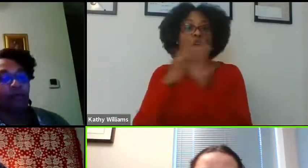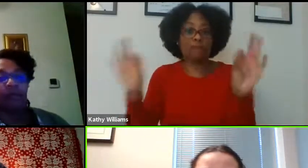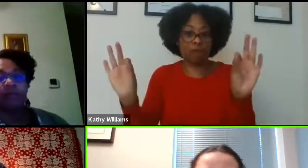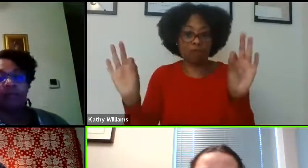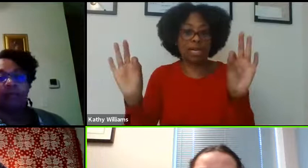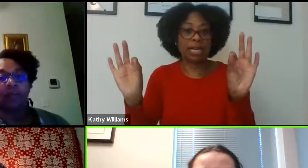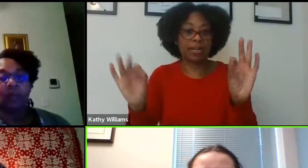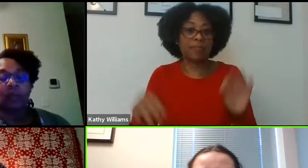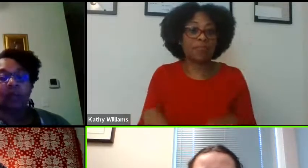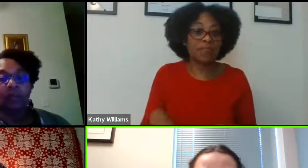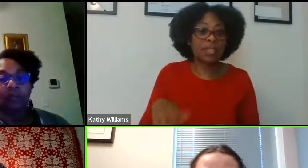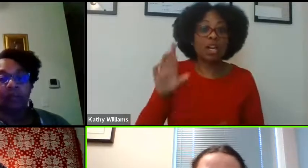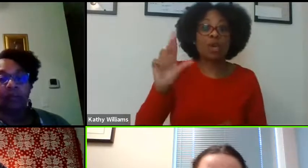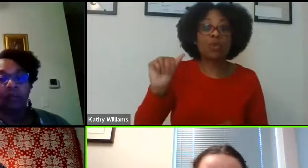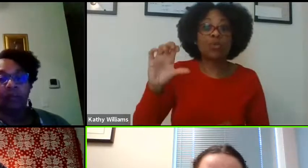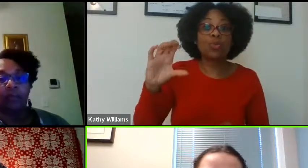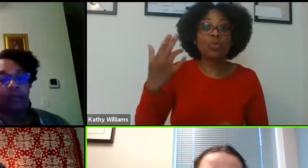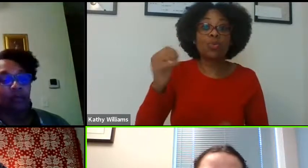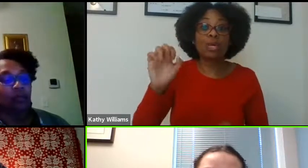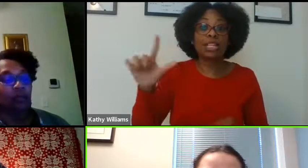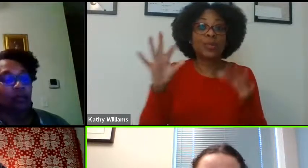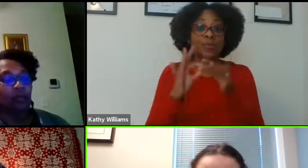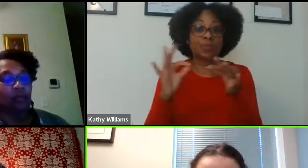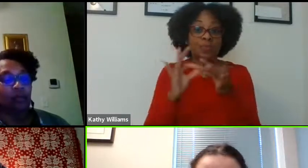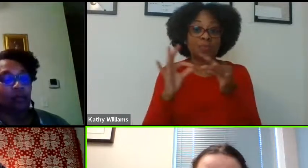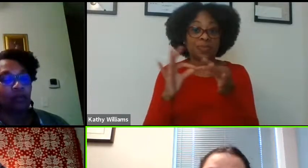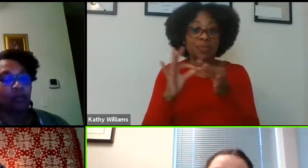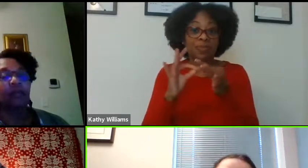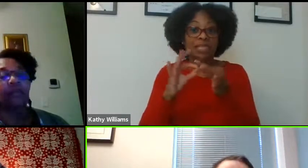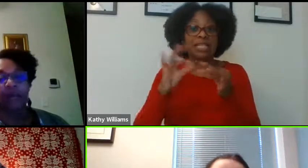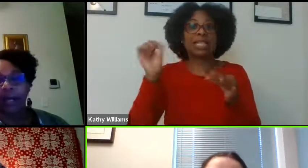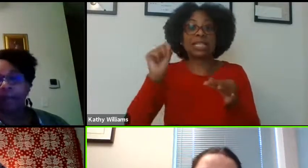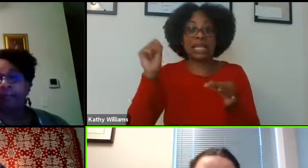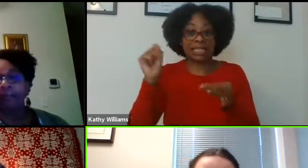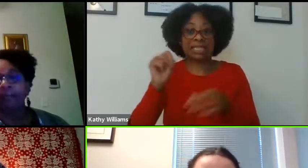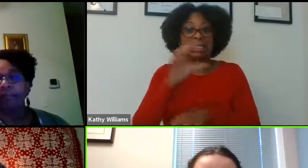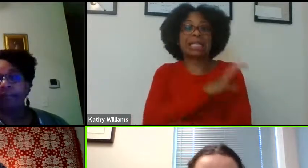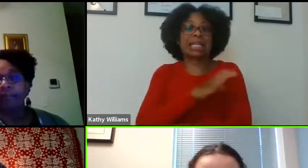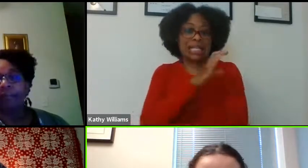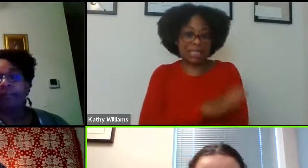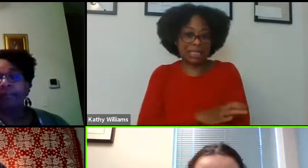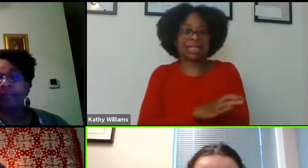The clinics for the Client Assistance Program are also free of charge. Okay.